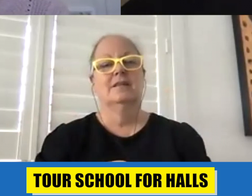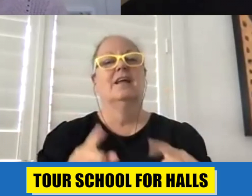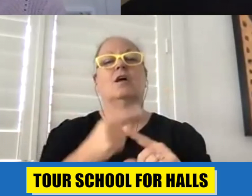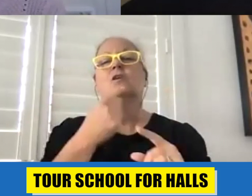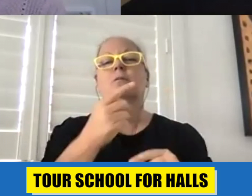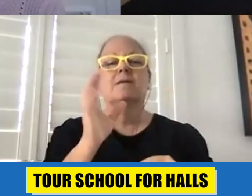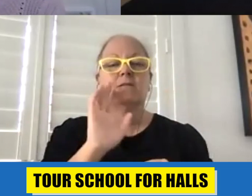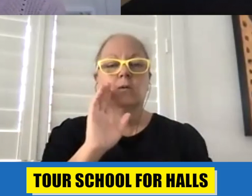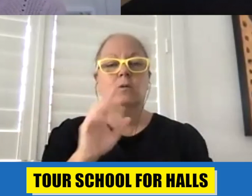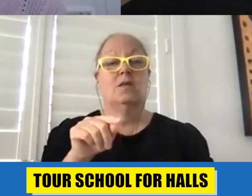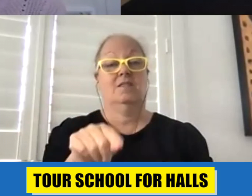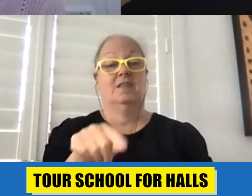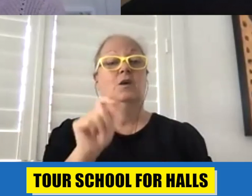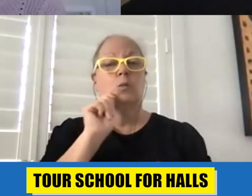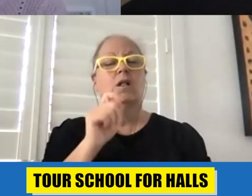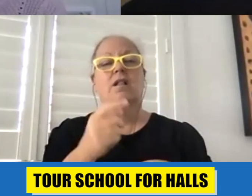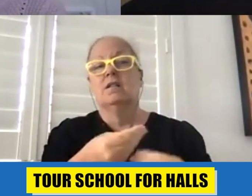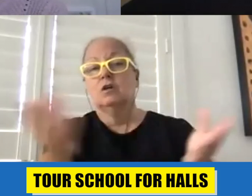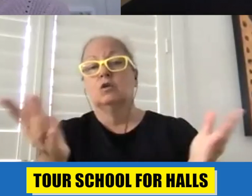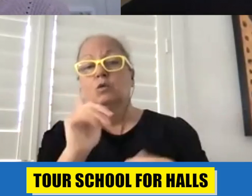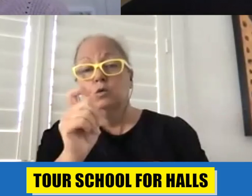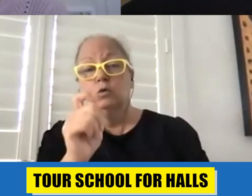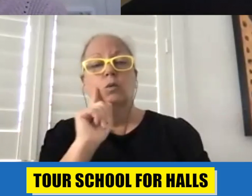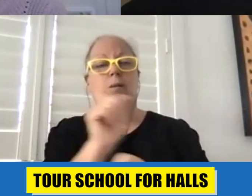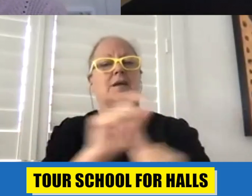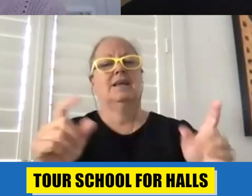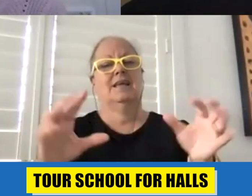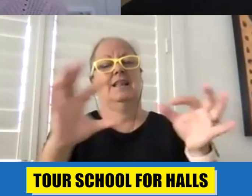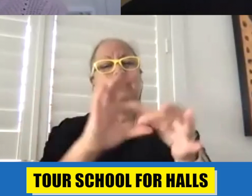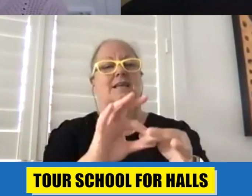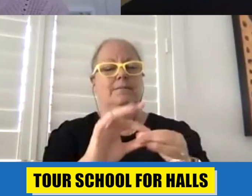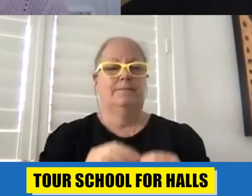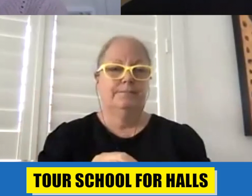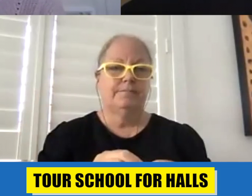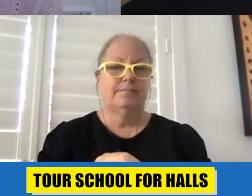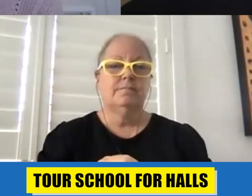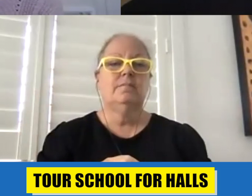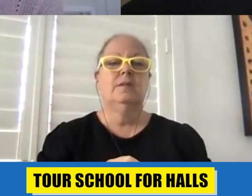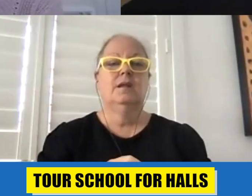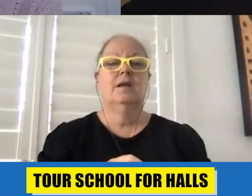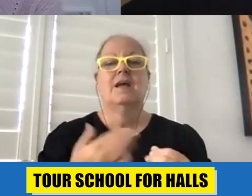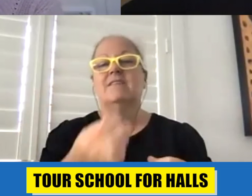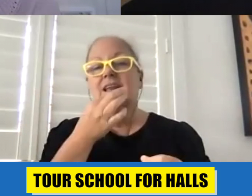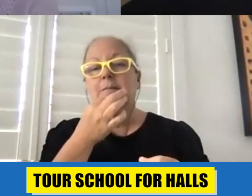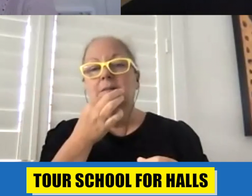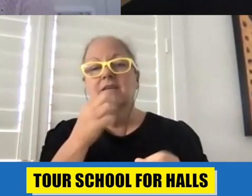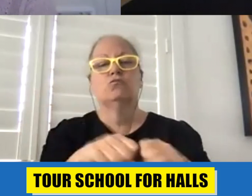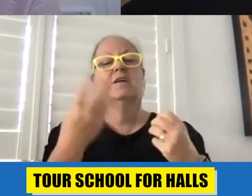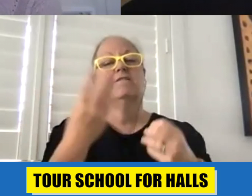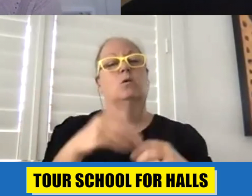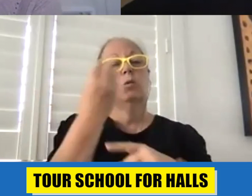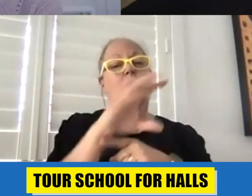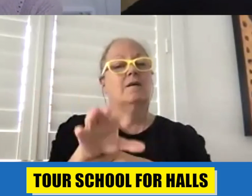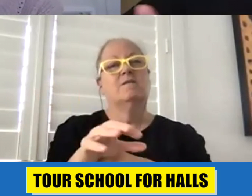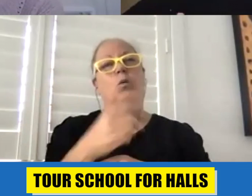we'll make this recording available soon and email you all a link for rewatching it. We're going to have a bit of a break from webinars over the next month